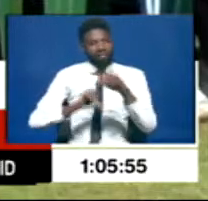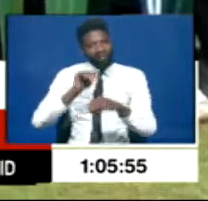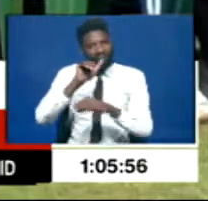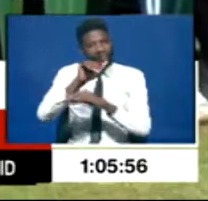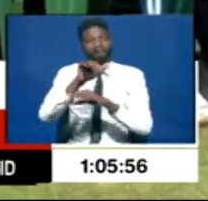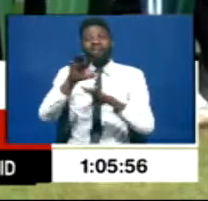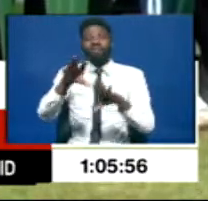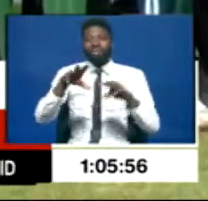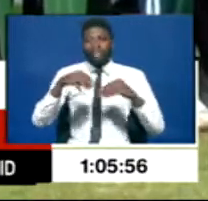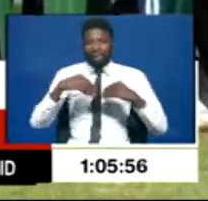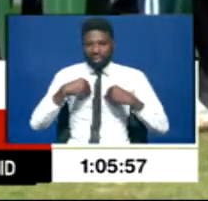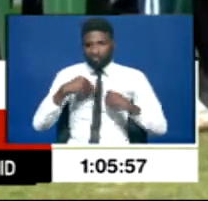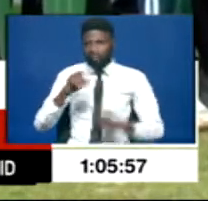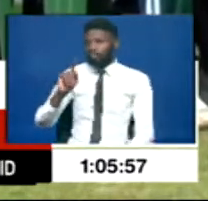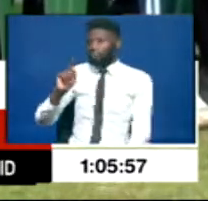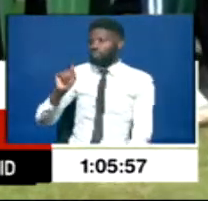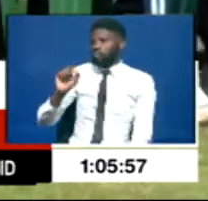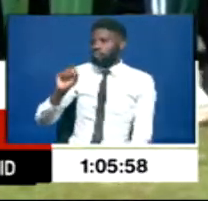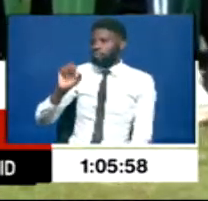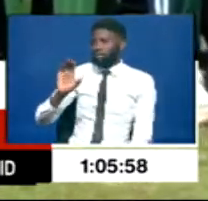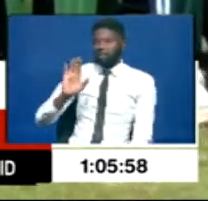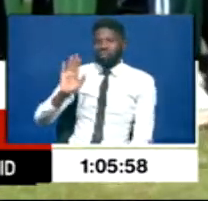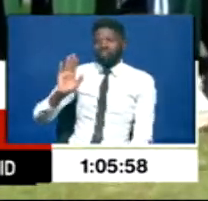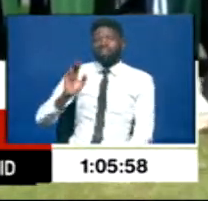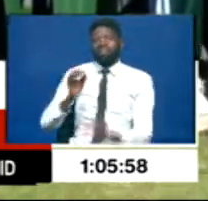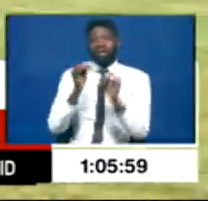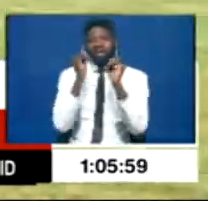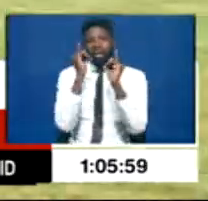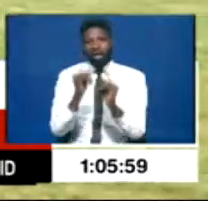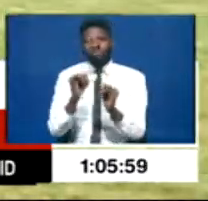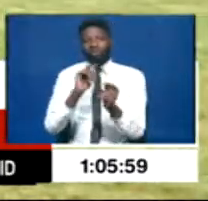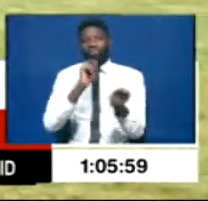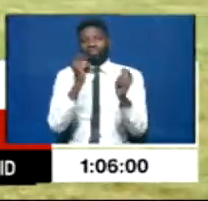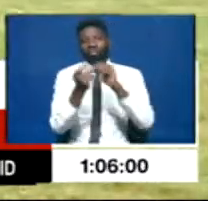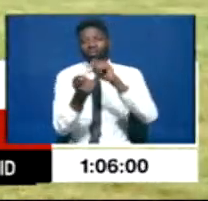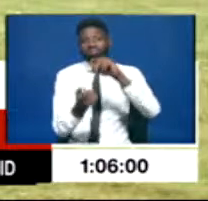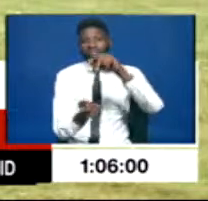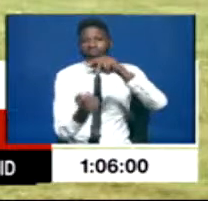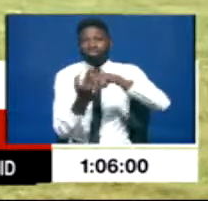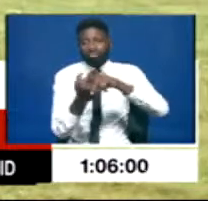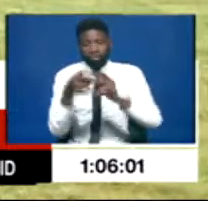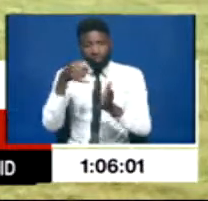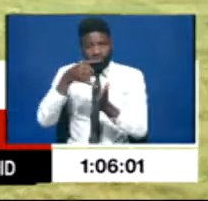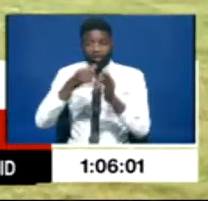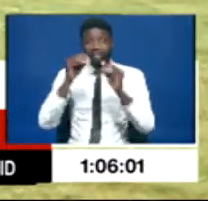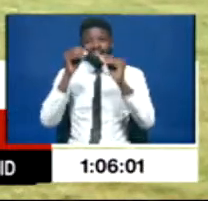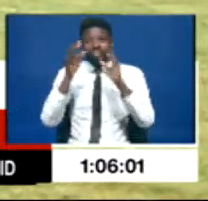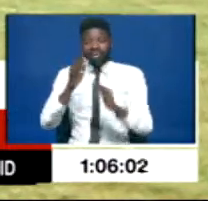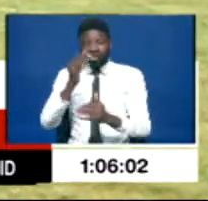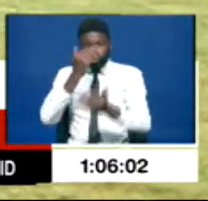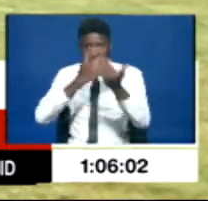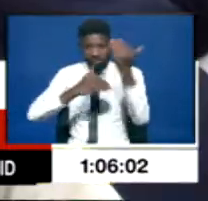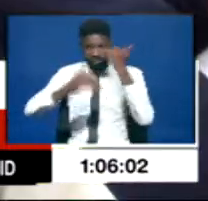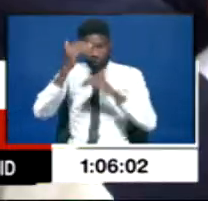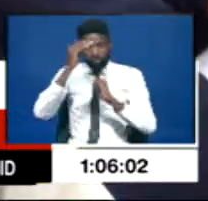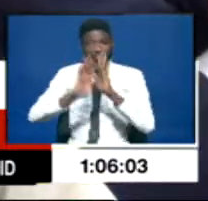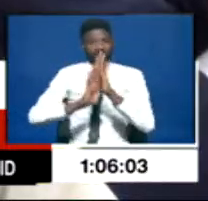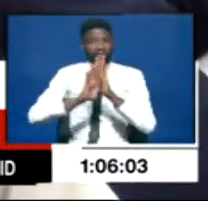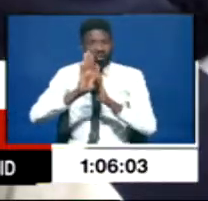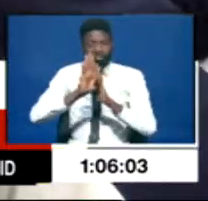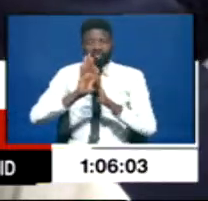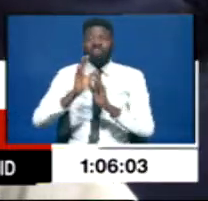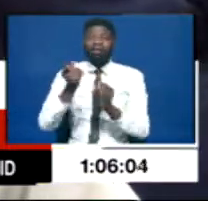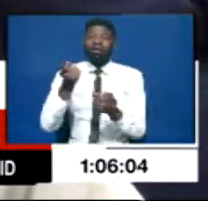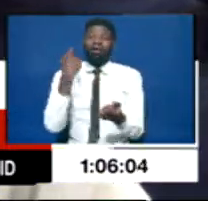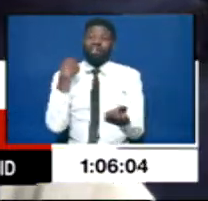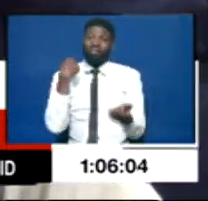by the Teachers Service Commission, TSC, which includes teacher professional development. Kericho TSC County